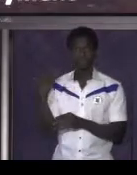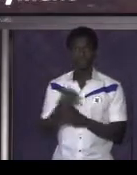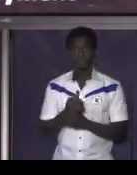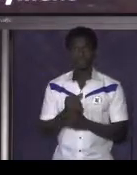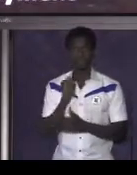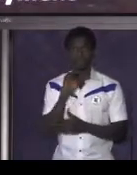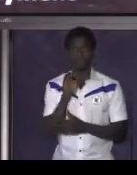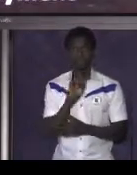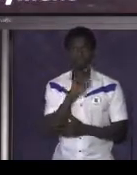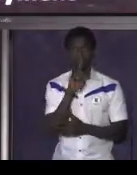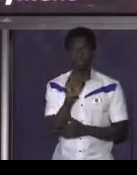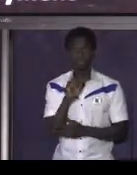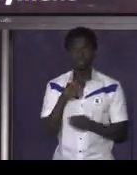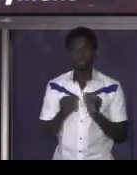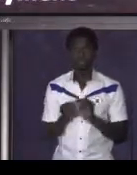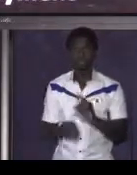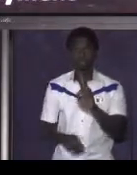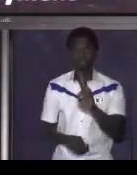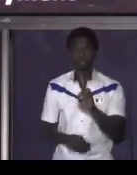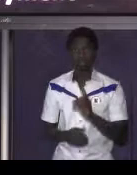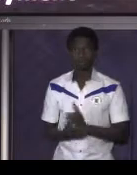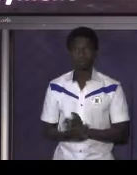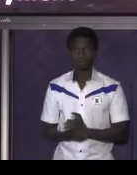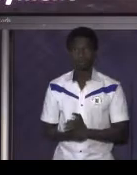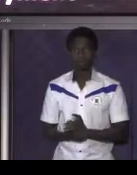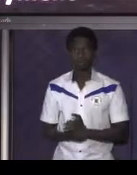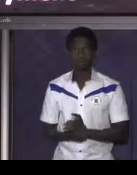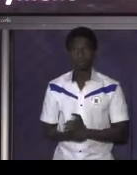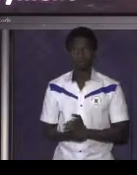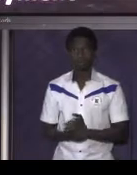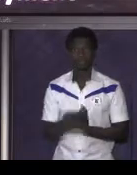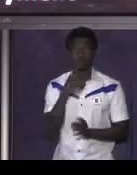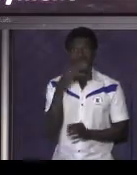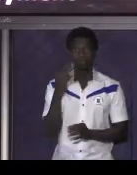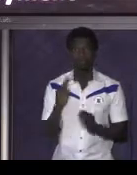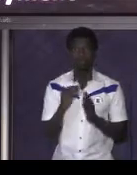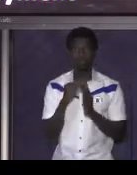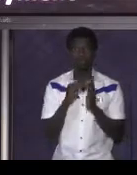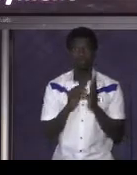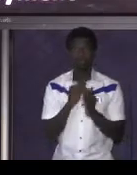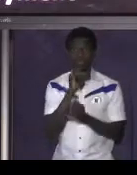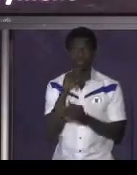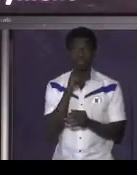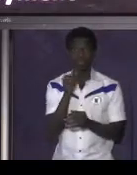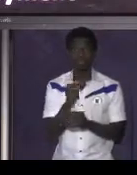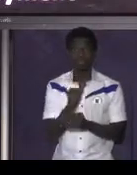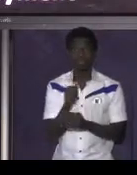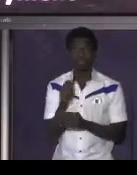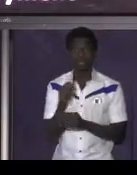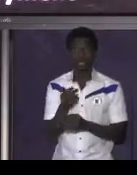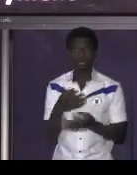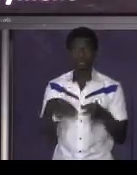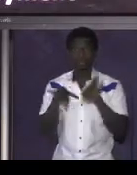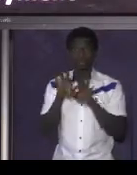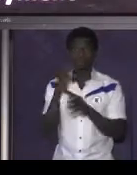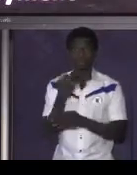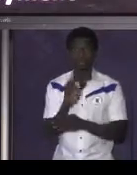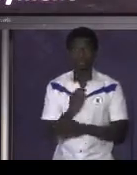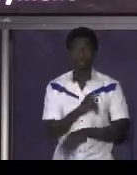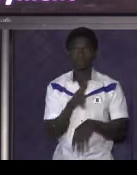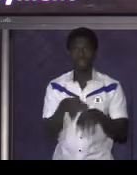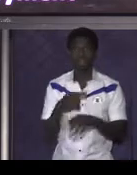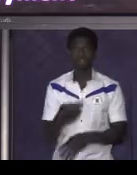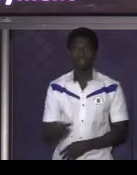So question number 1. One of the following is not an importance of